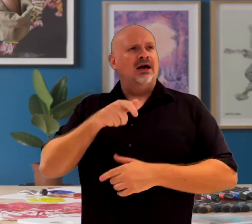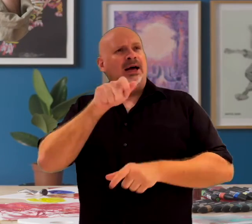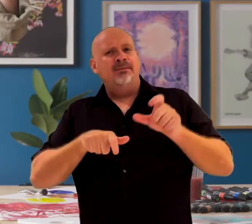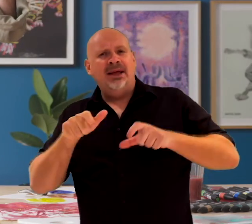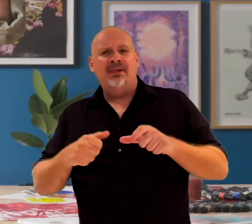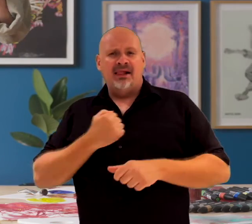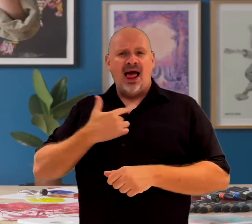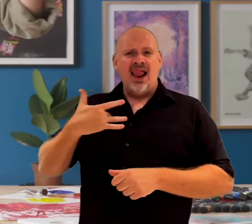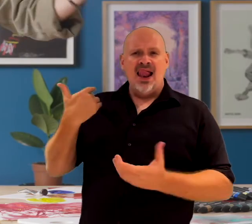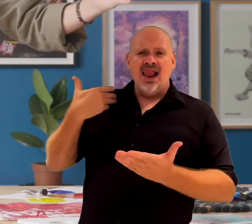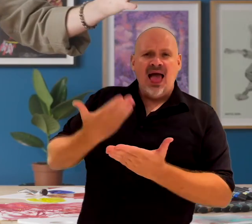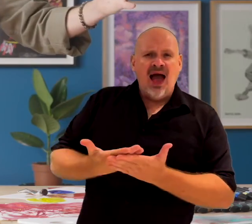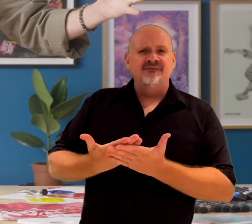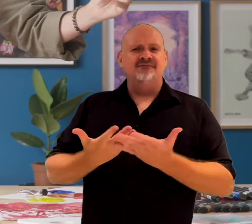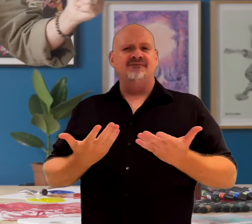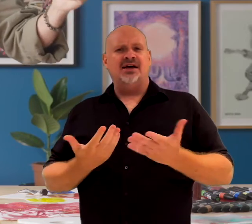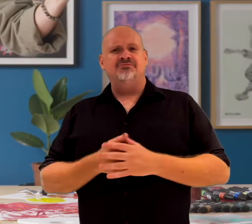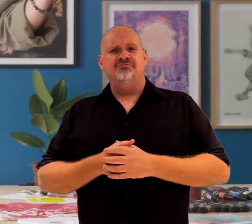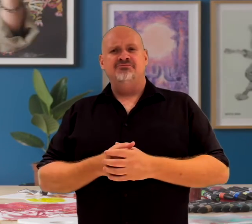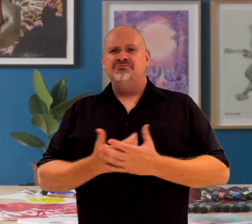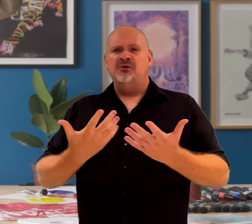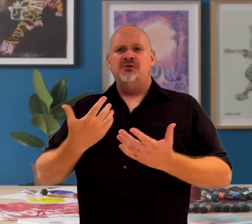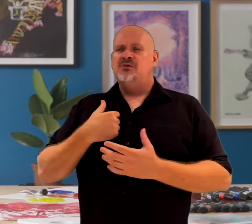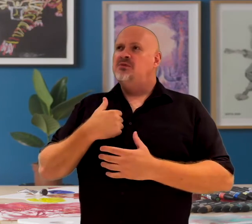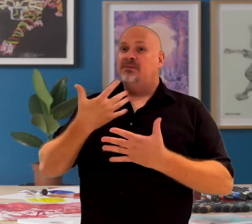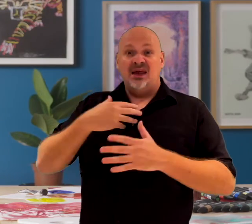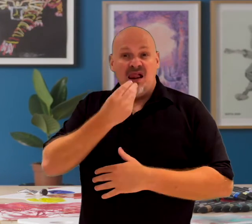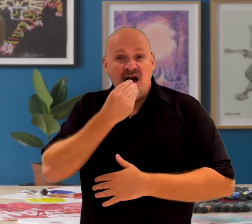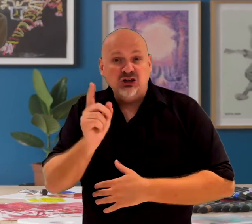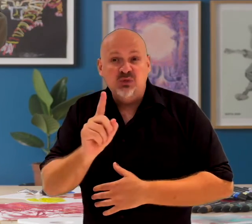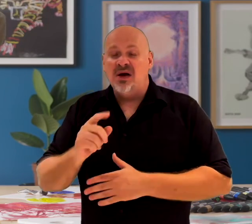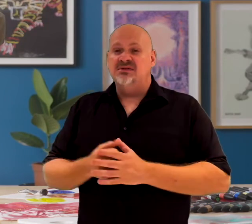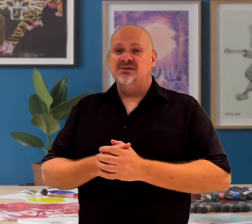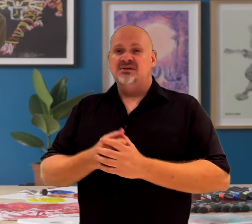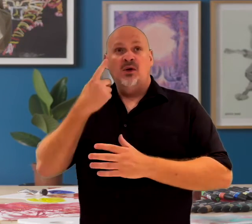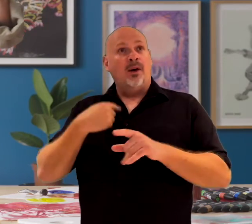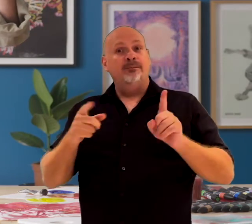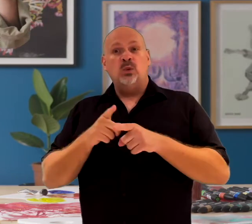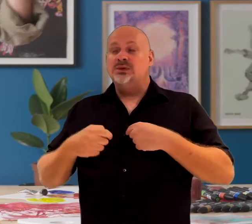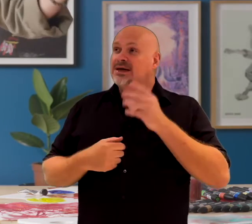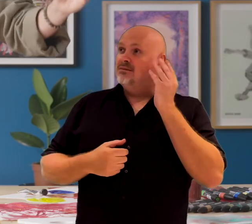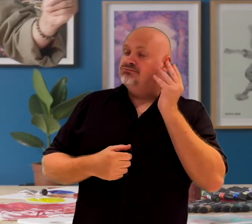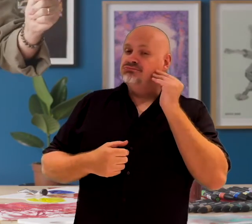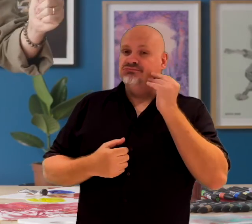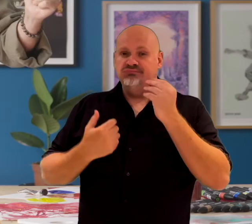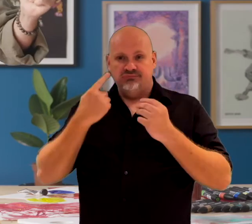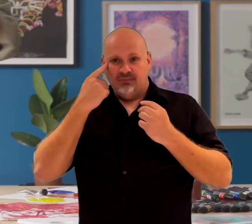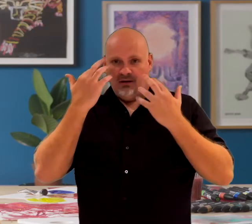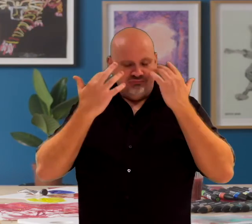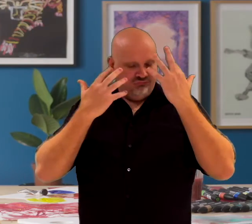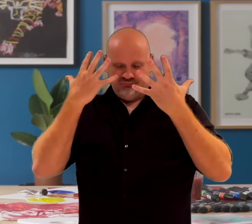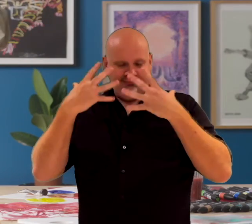my mind, like things from my childhood or people in my life or, you know, something I had for lunch or